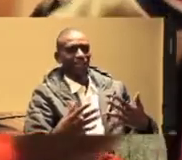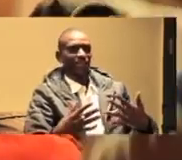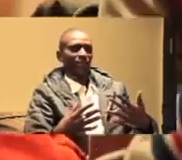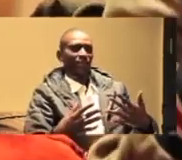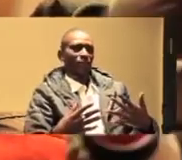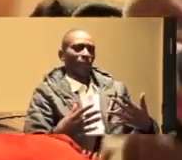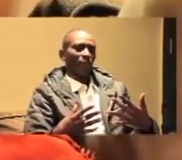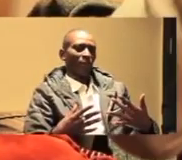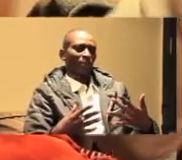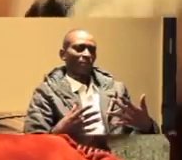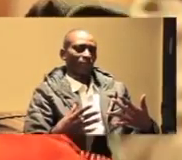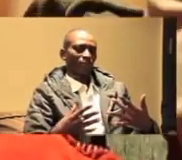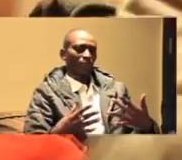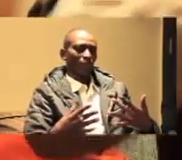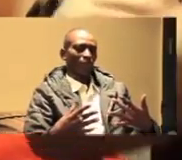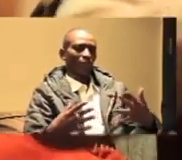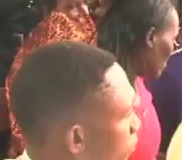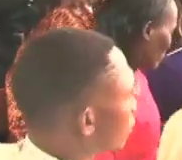later,